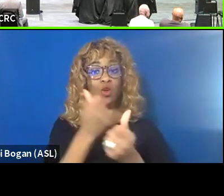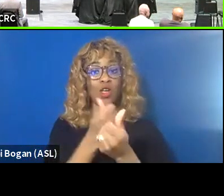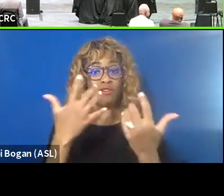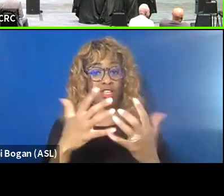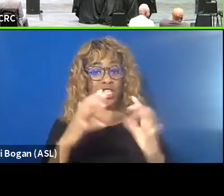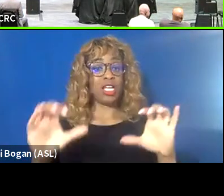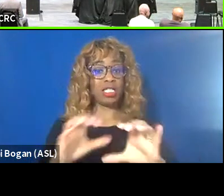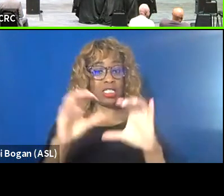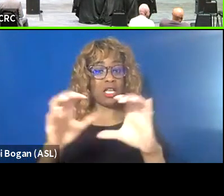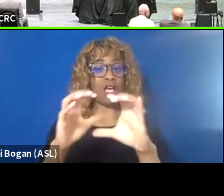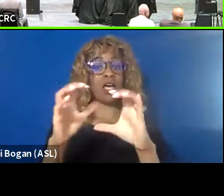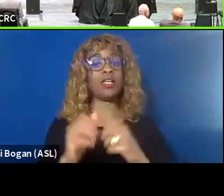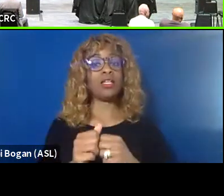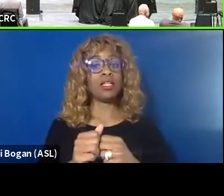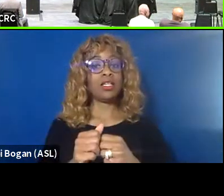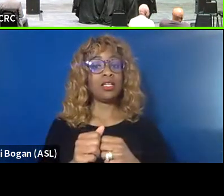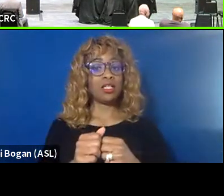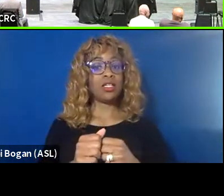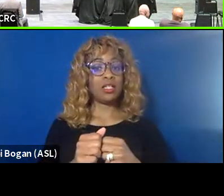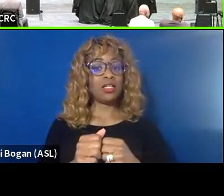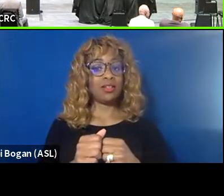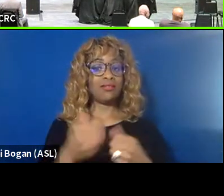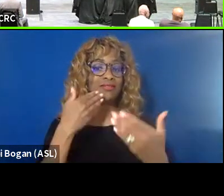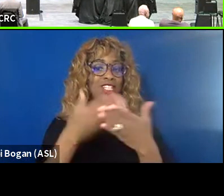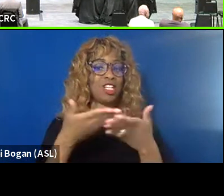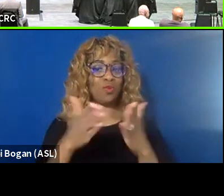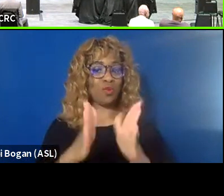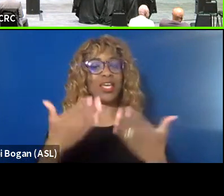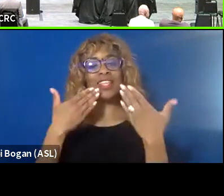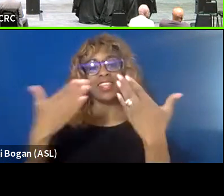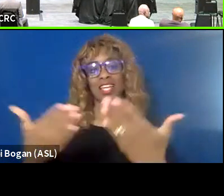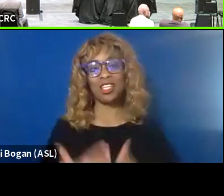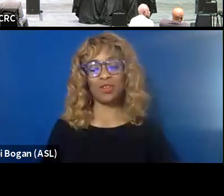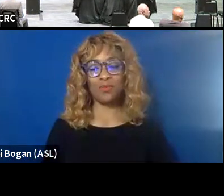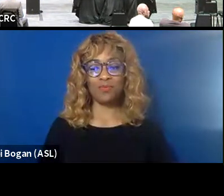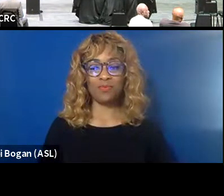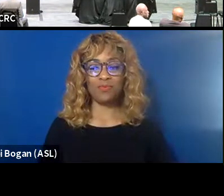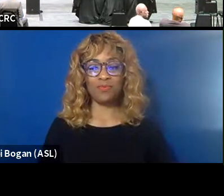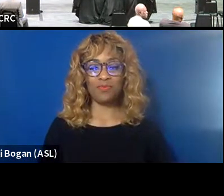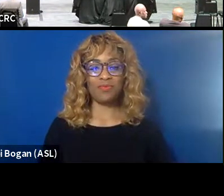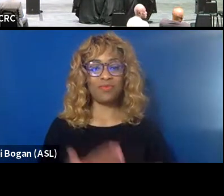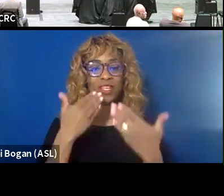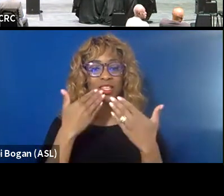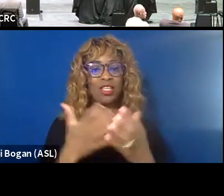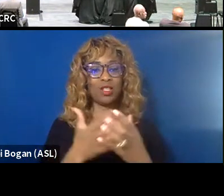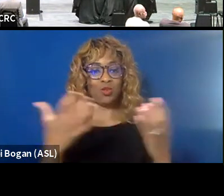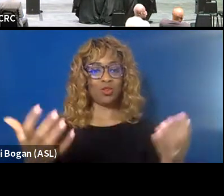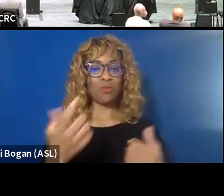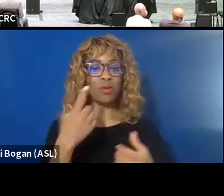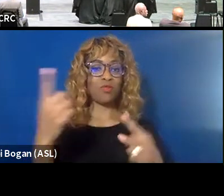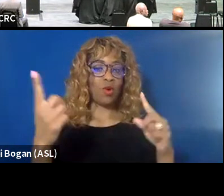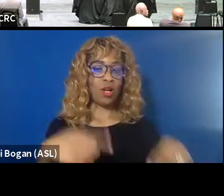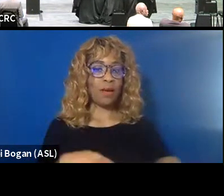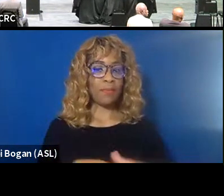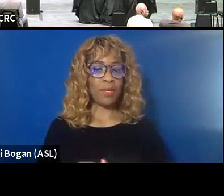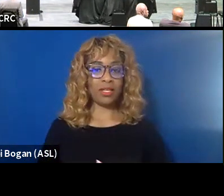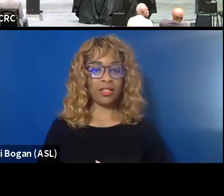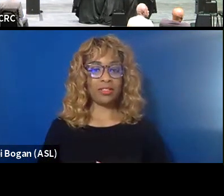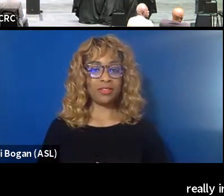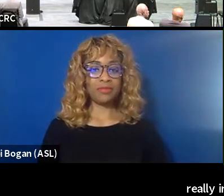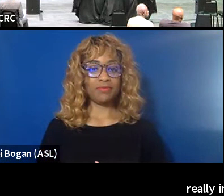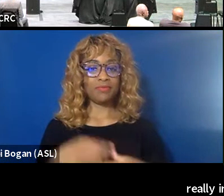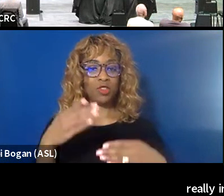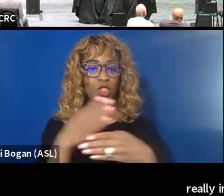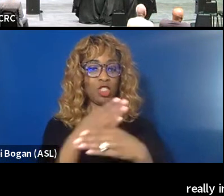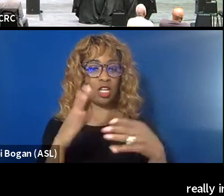is done really in a good way. Thank you. Thank you so much, Antoinette, for coming out to share